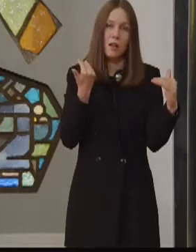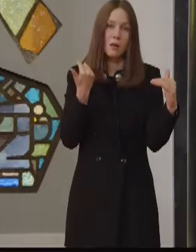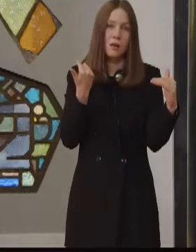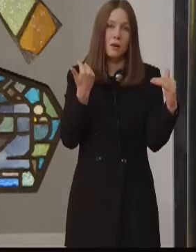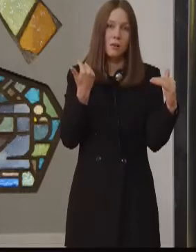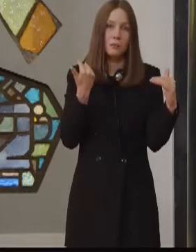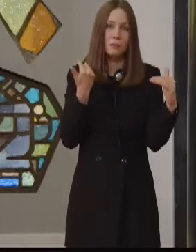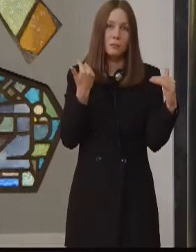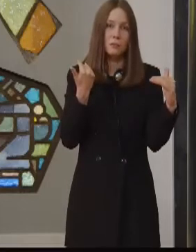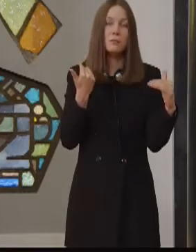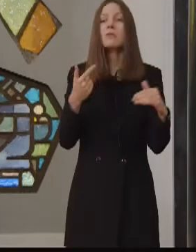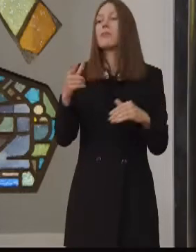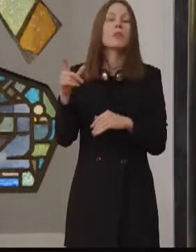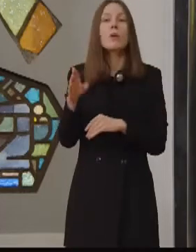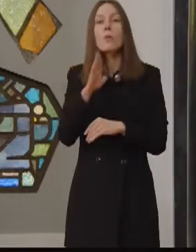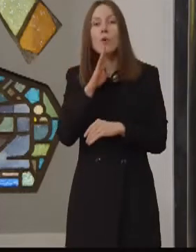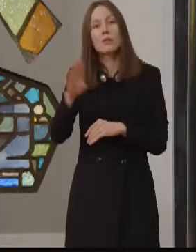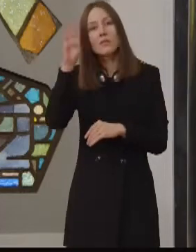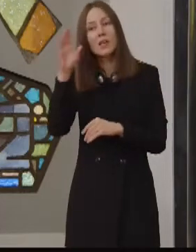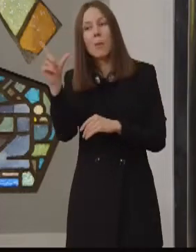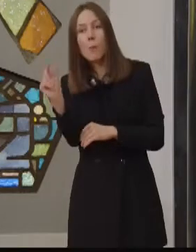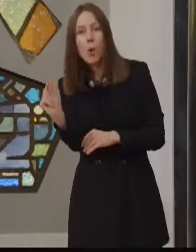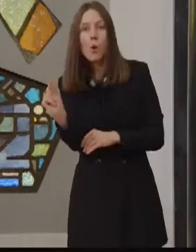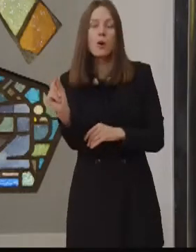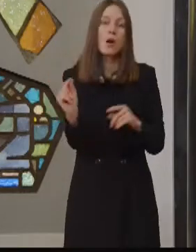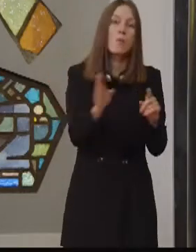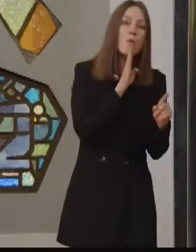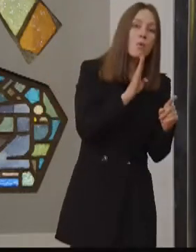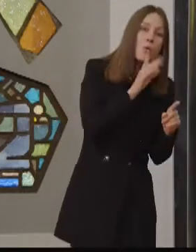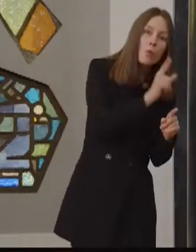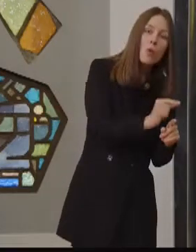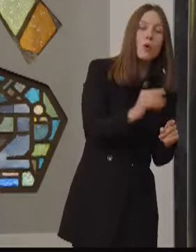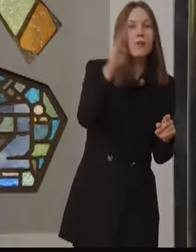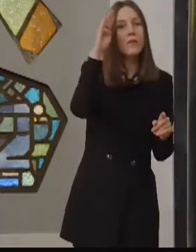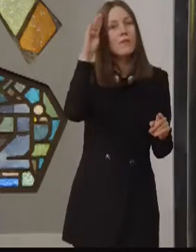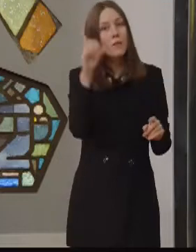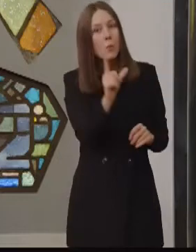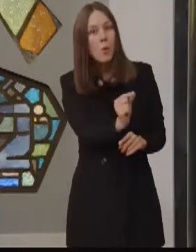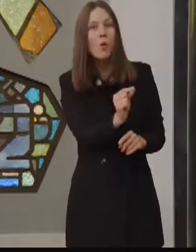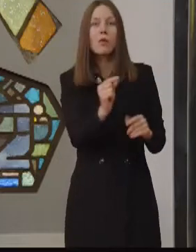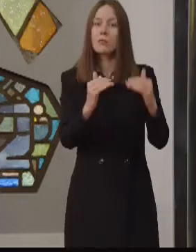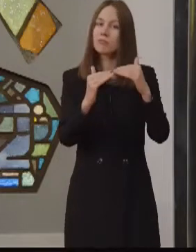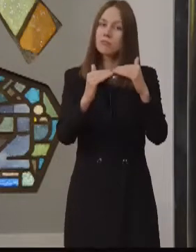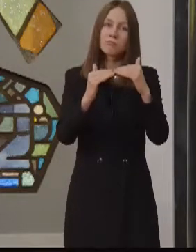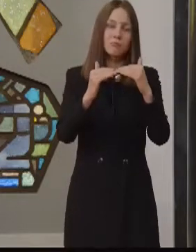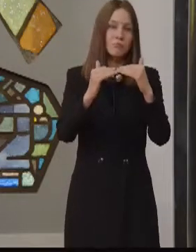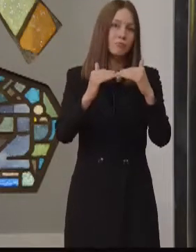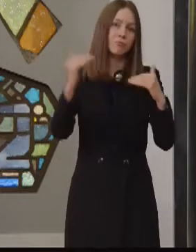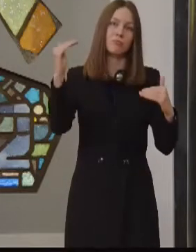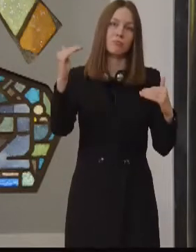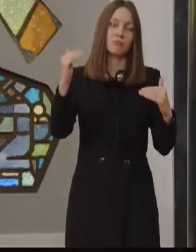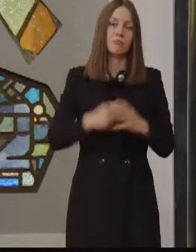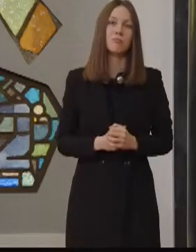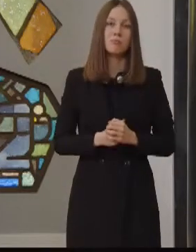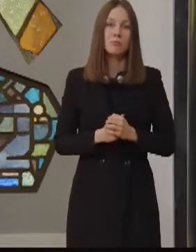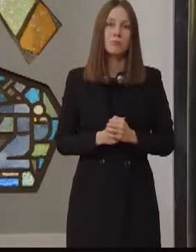This obviously shows that there is inequality between heterosexual and same-sex